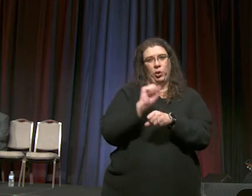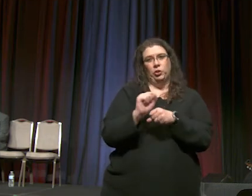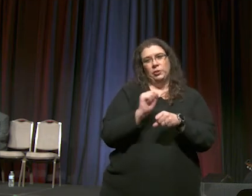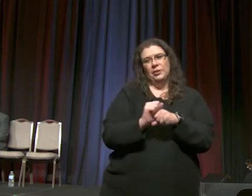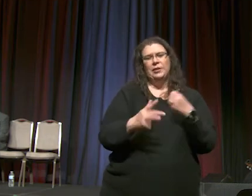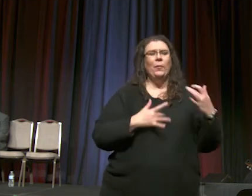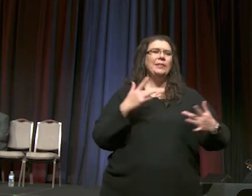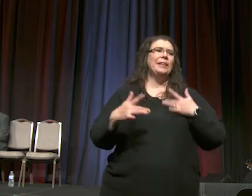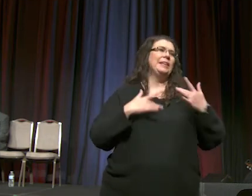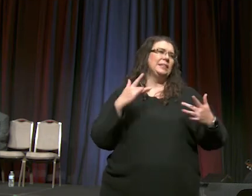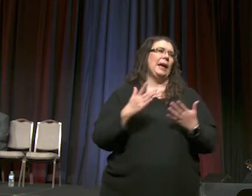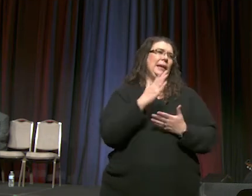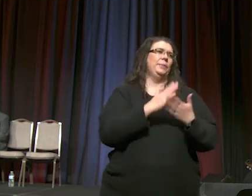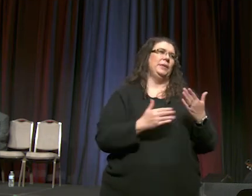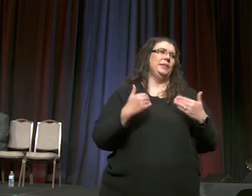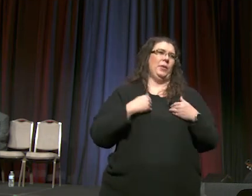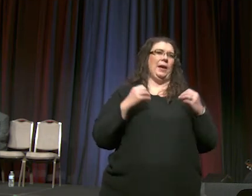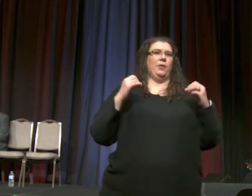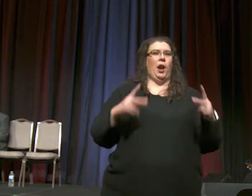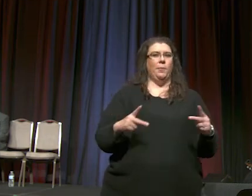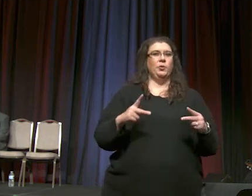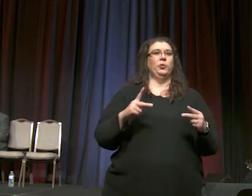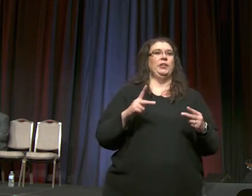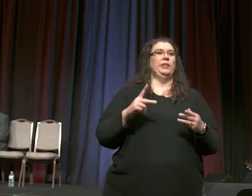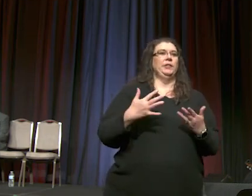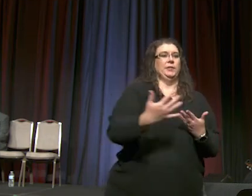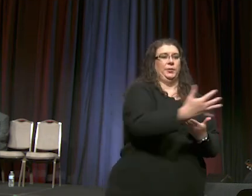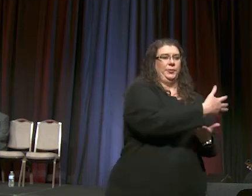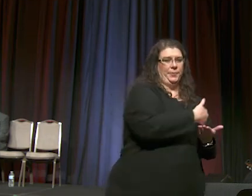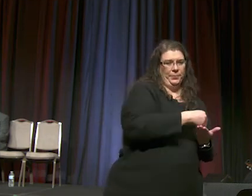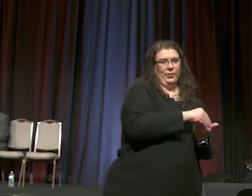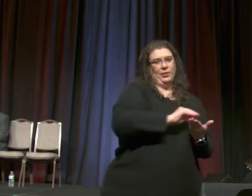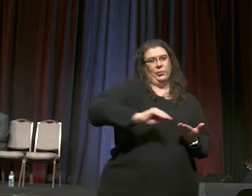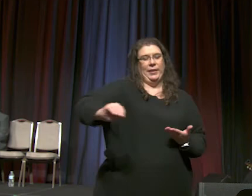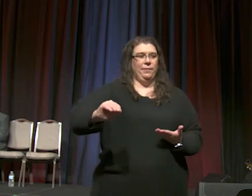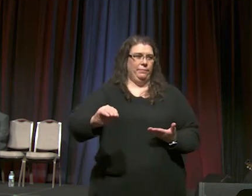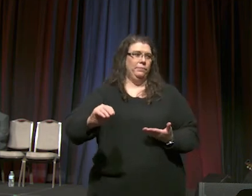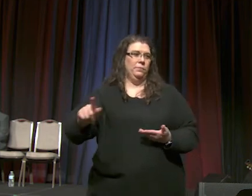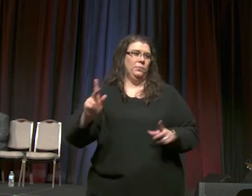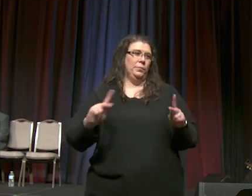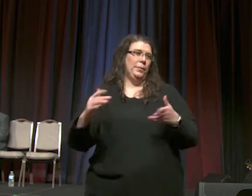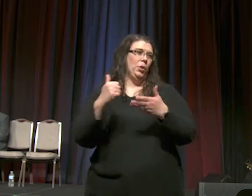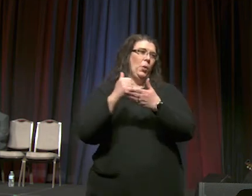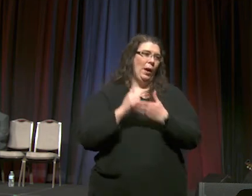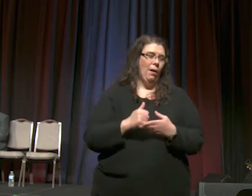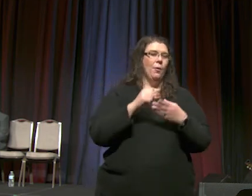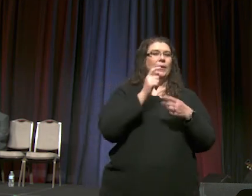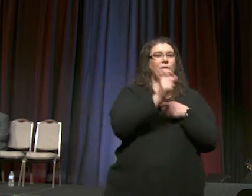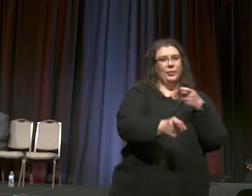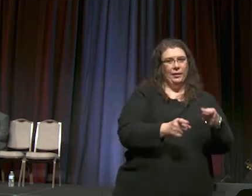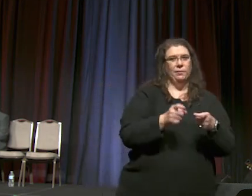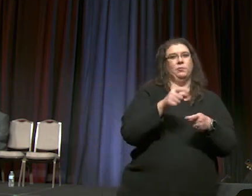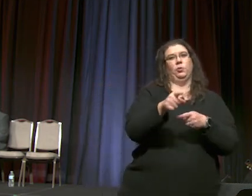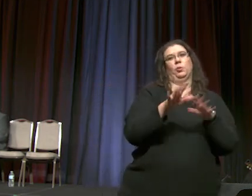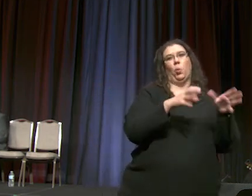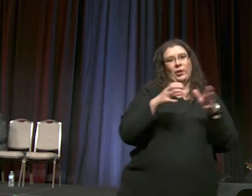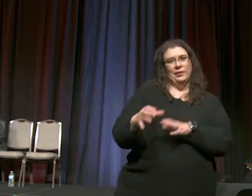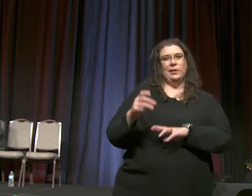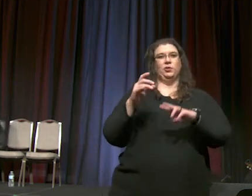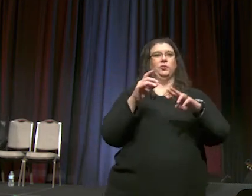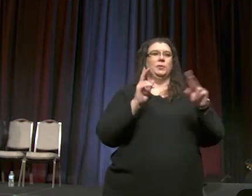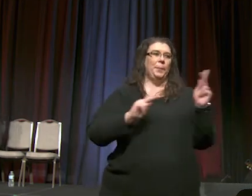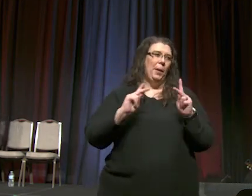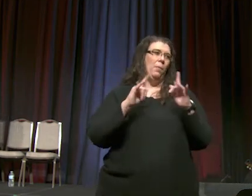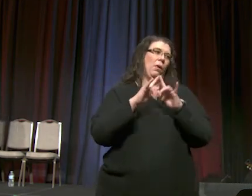that's an exciting piece that we have an opportunity to give back to those various organizations and people. I will turn over now to